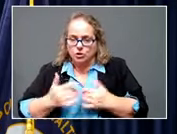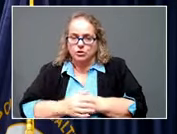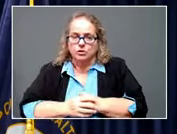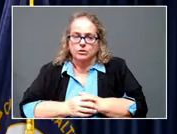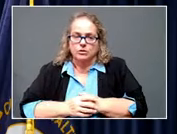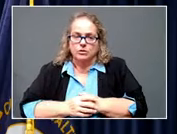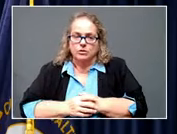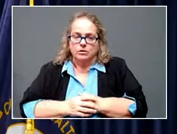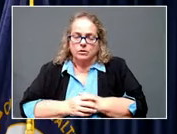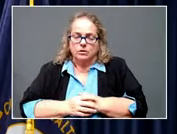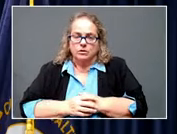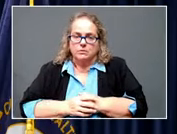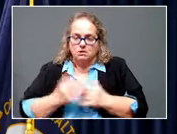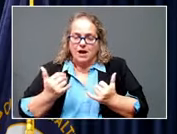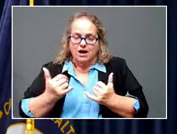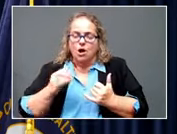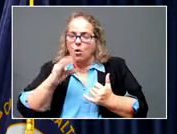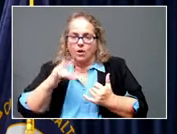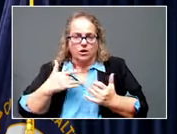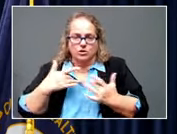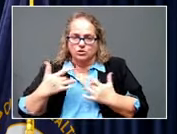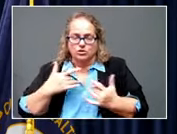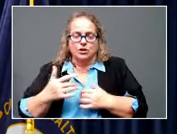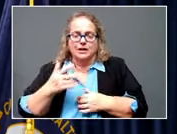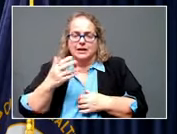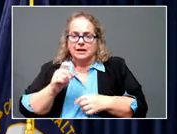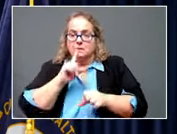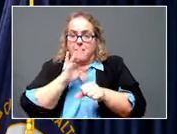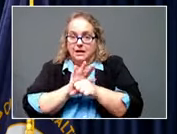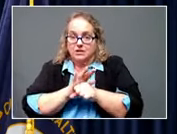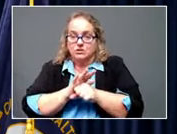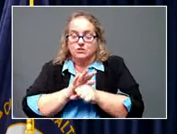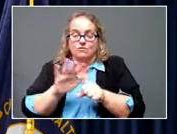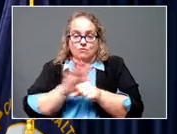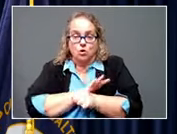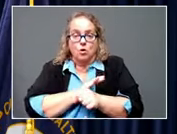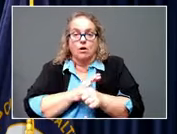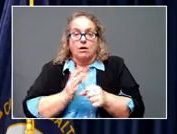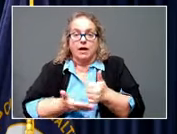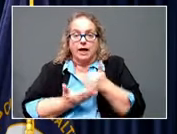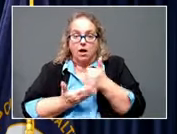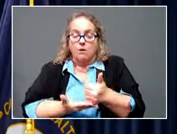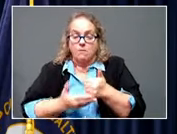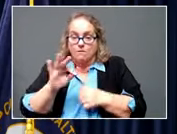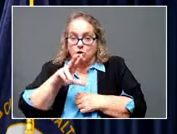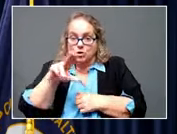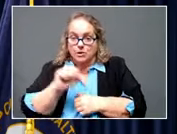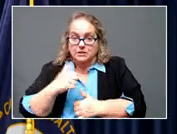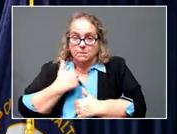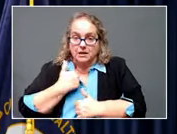just concern. He pledged the full help of the U.S. military in terms of